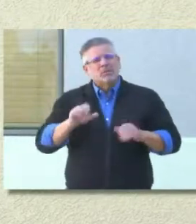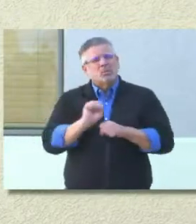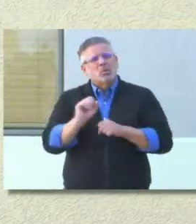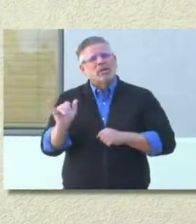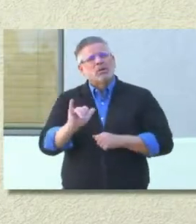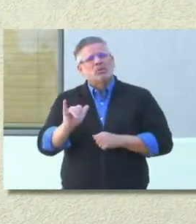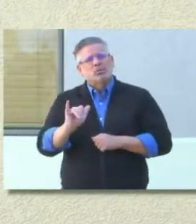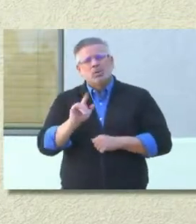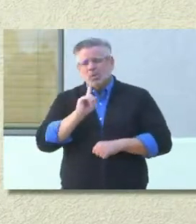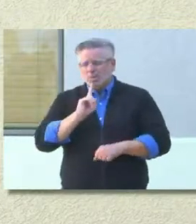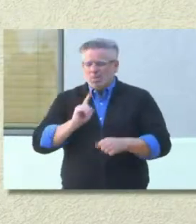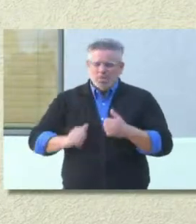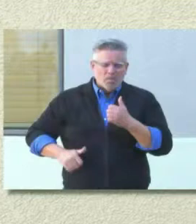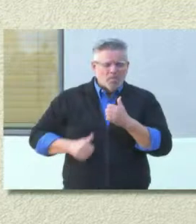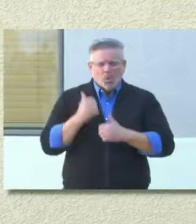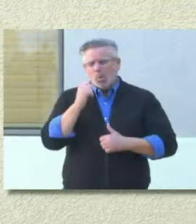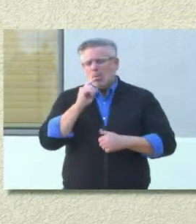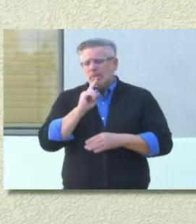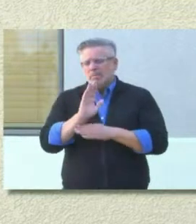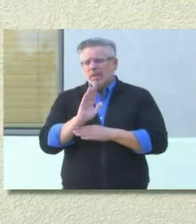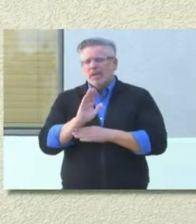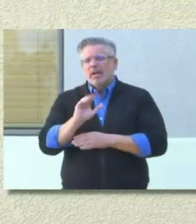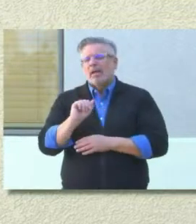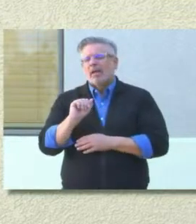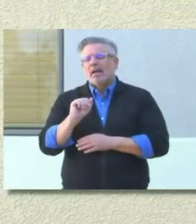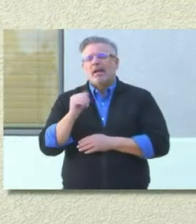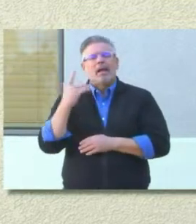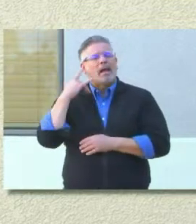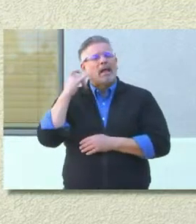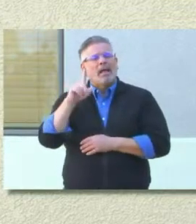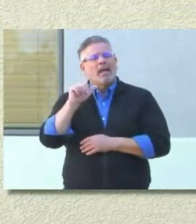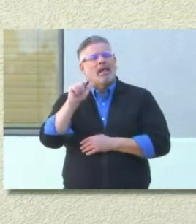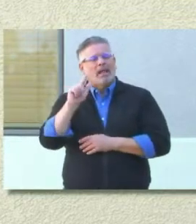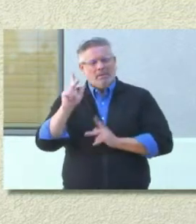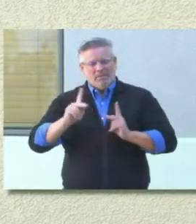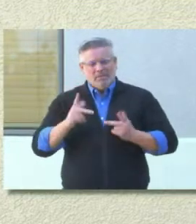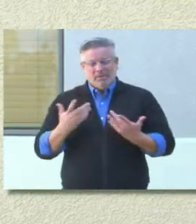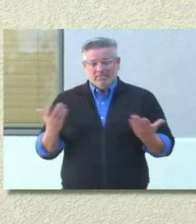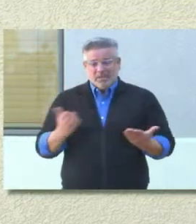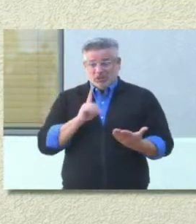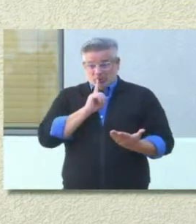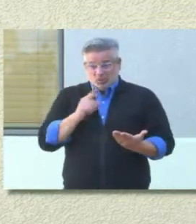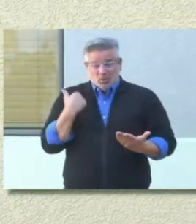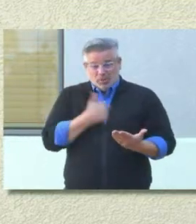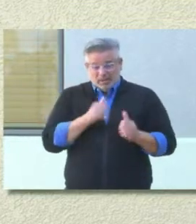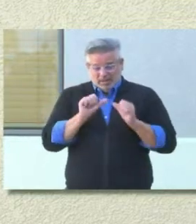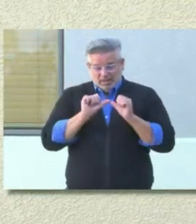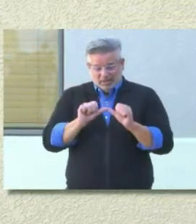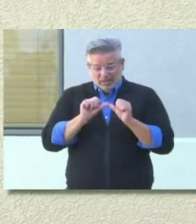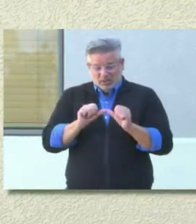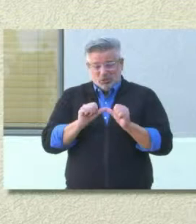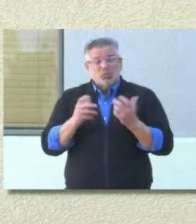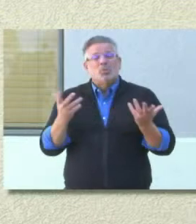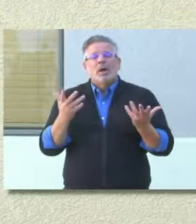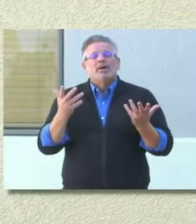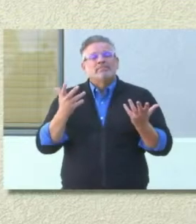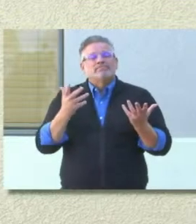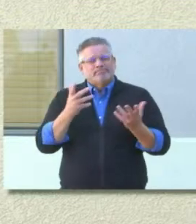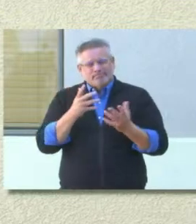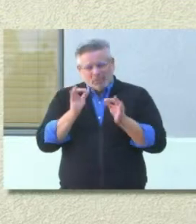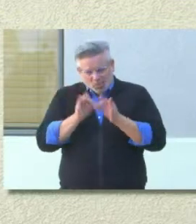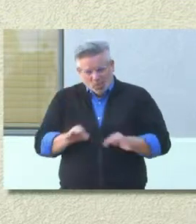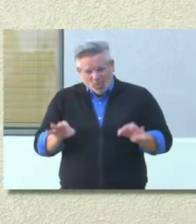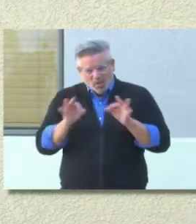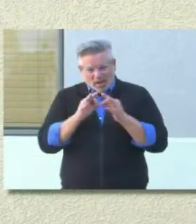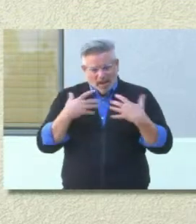most committed Americans, Angelenos here in this county, making sure that we continue to drive home the message